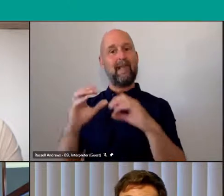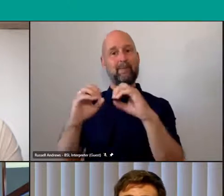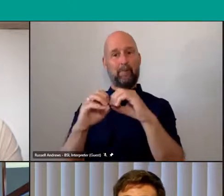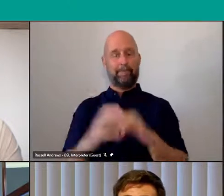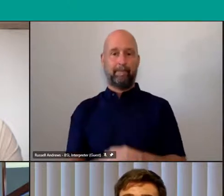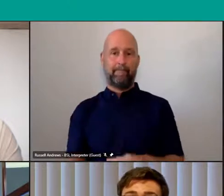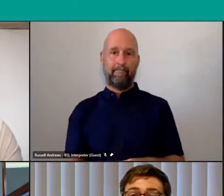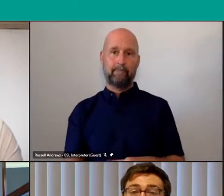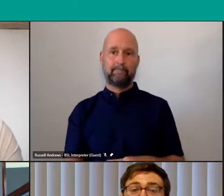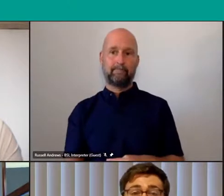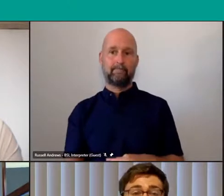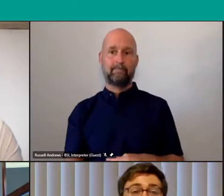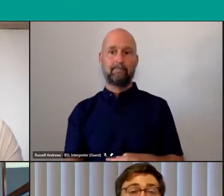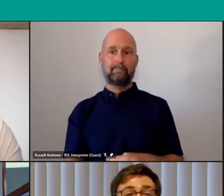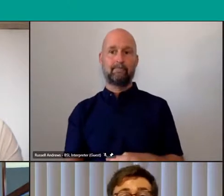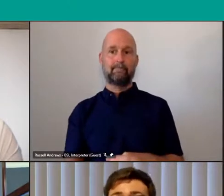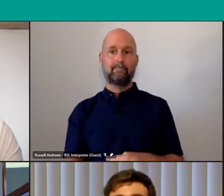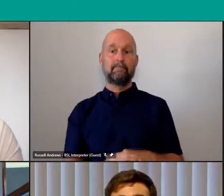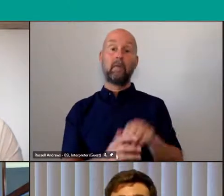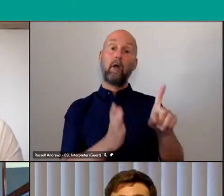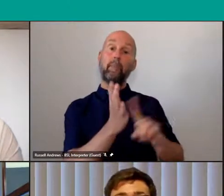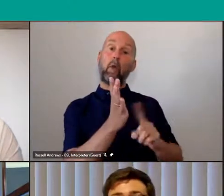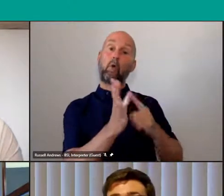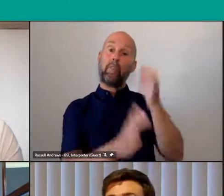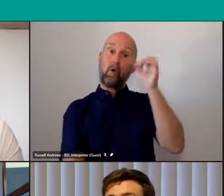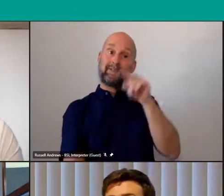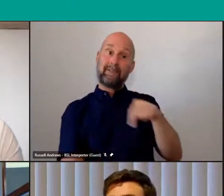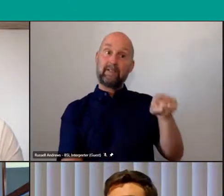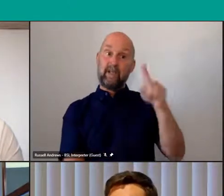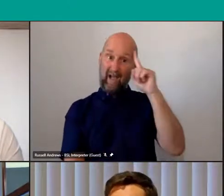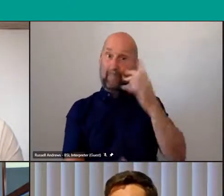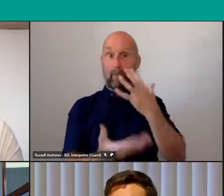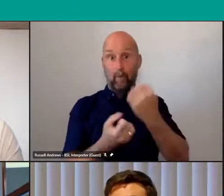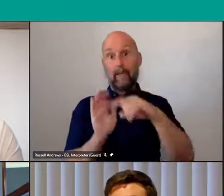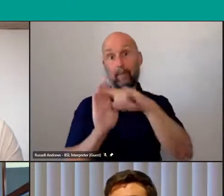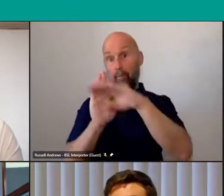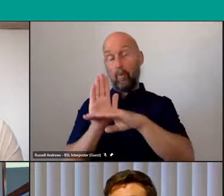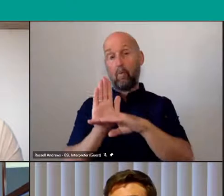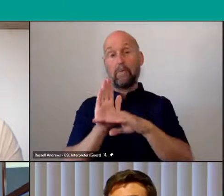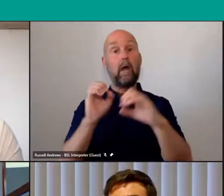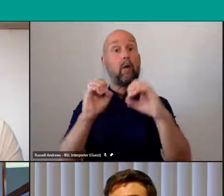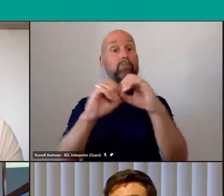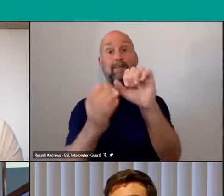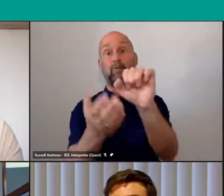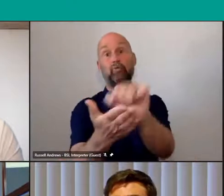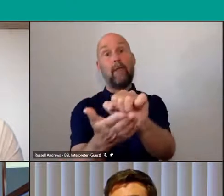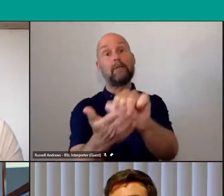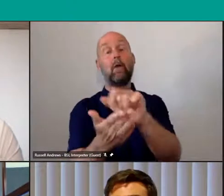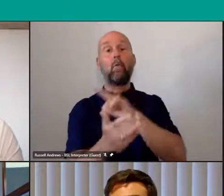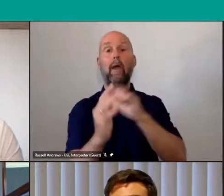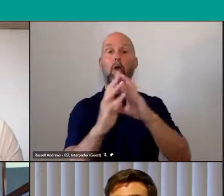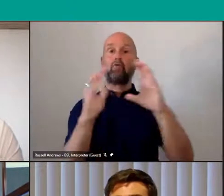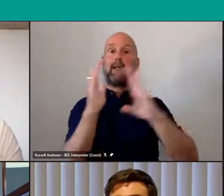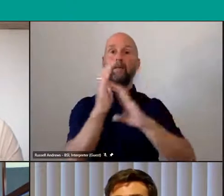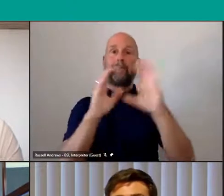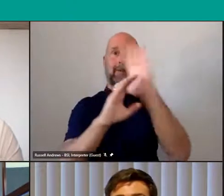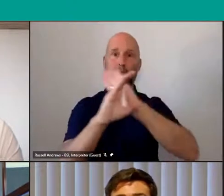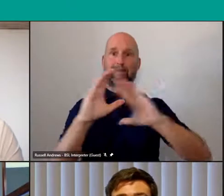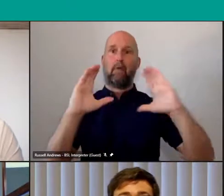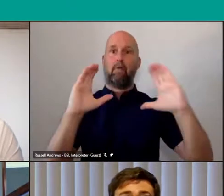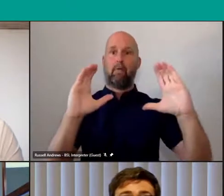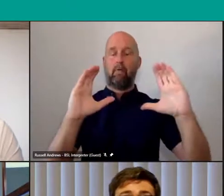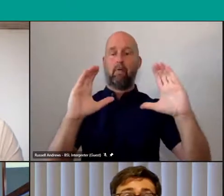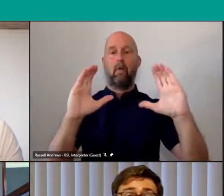I think the buy-in will be there. I think Brenda's right. I think, you know, Greater Manchester has, I